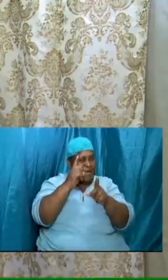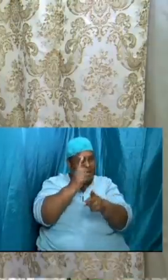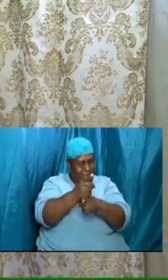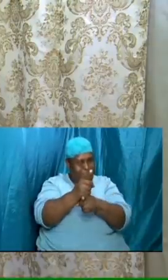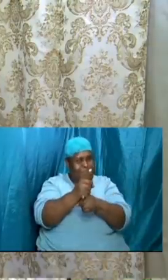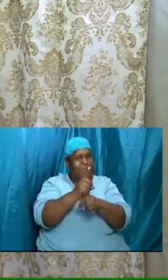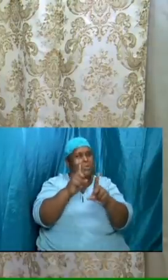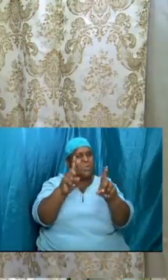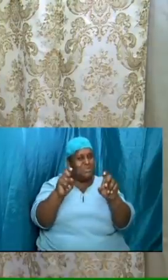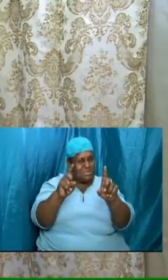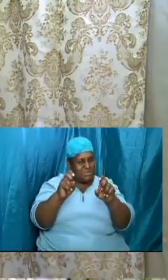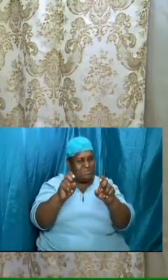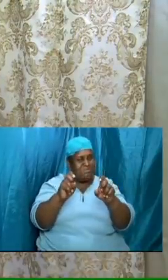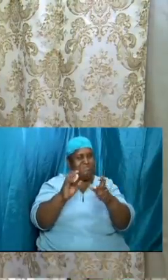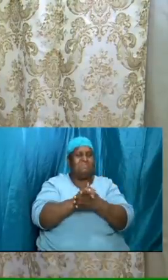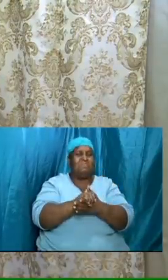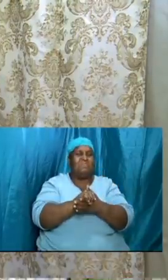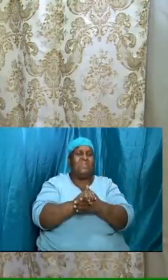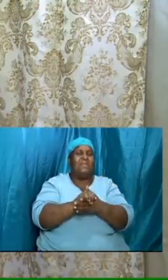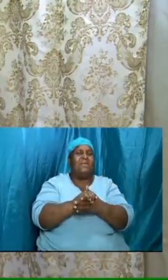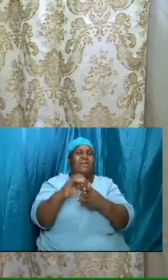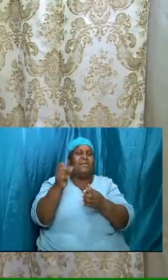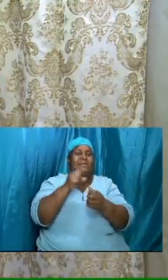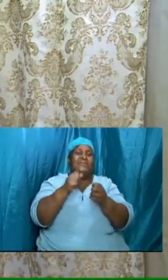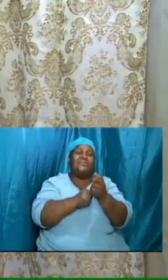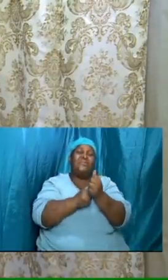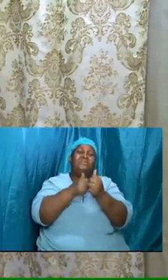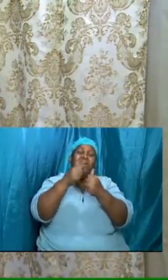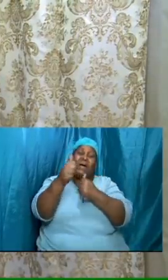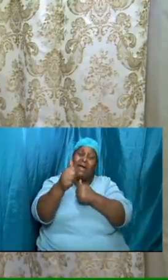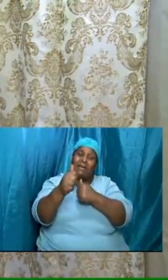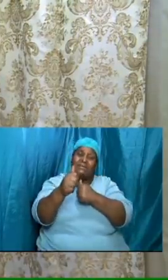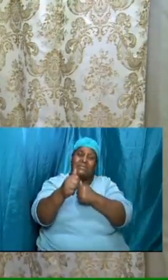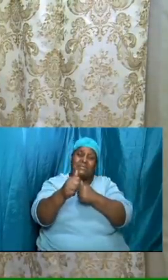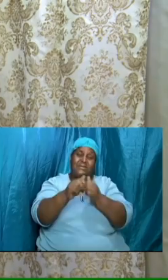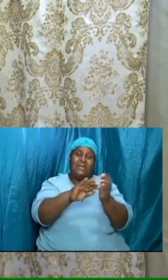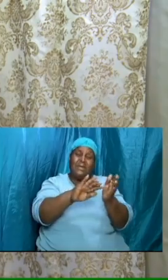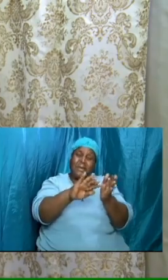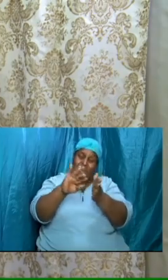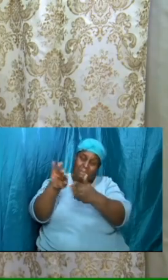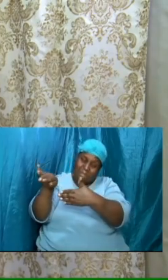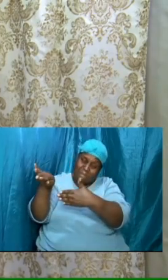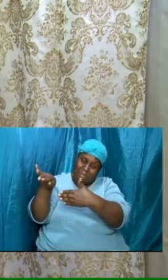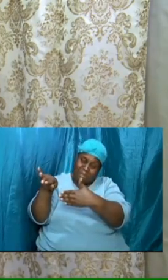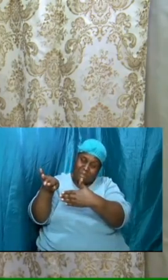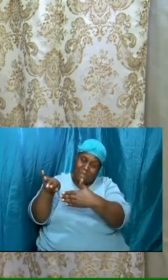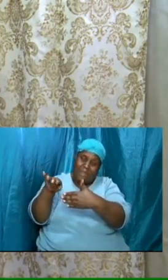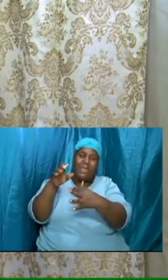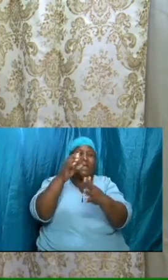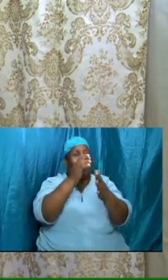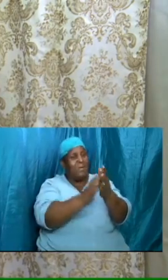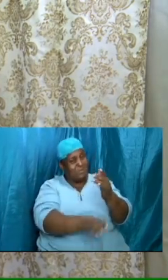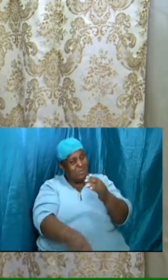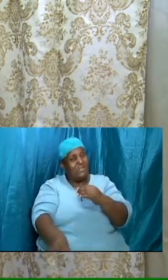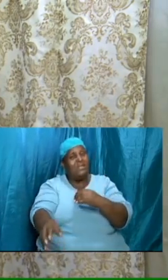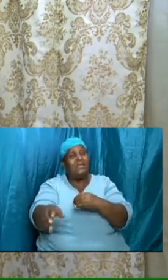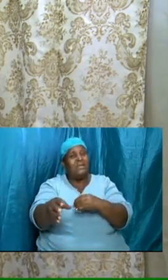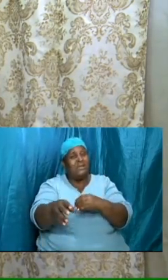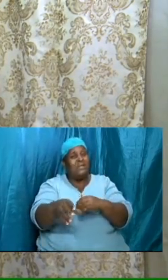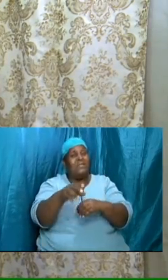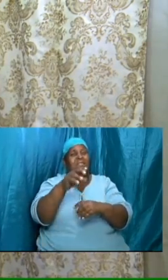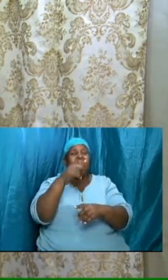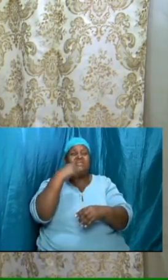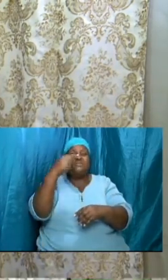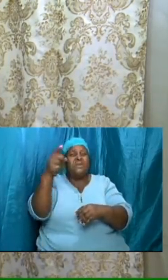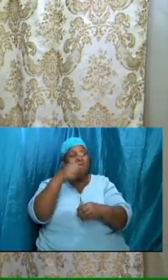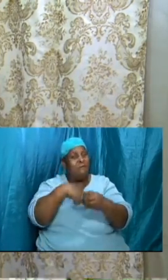chapters and the sorry the sessions that deals with heaven yes we have passed the session that deal with what is